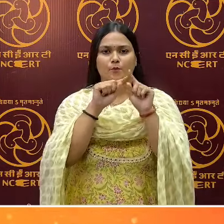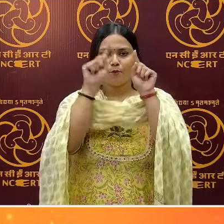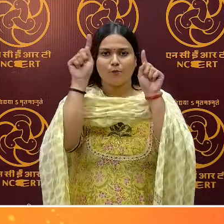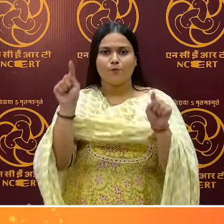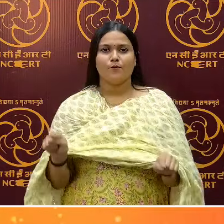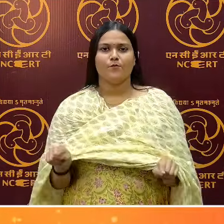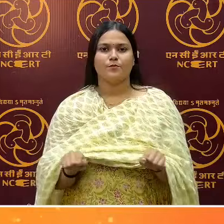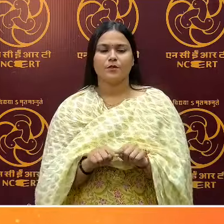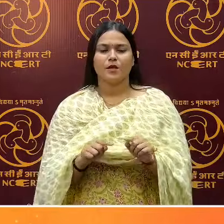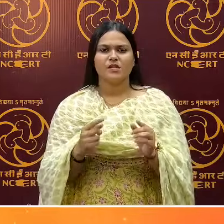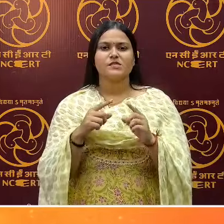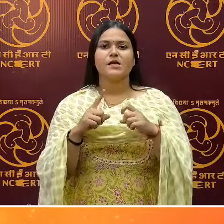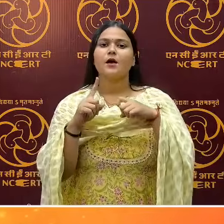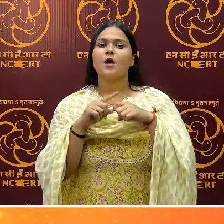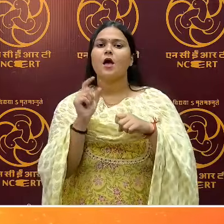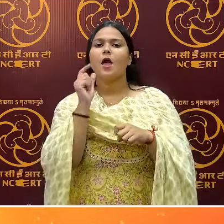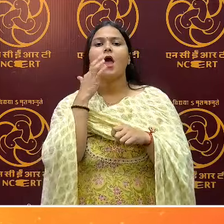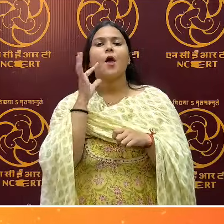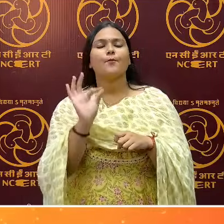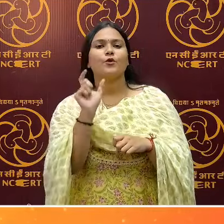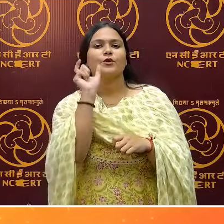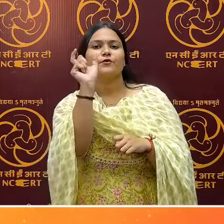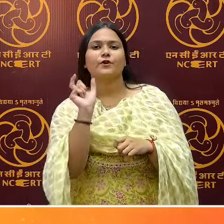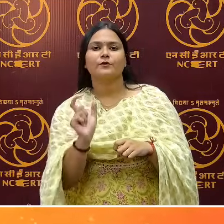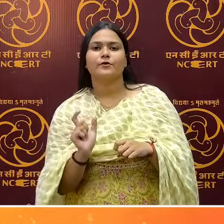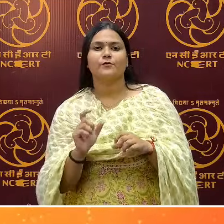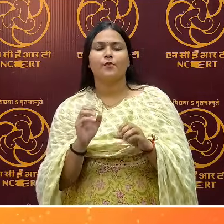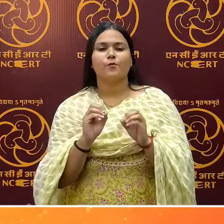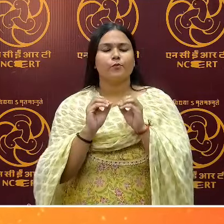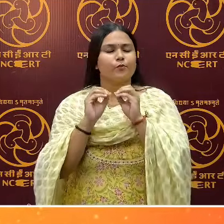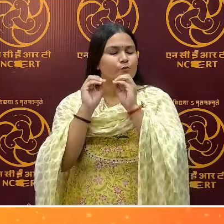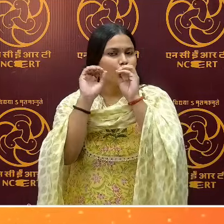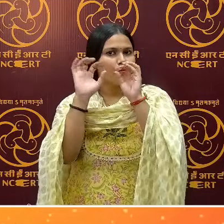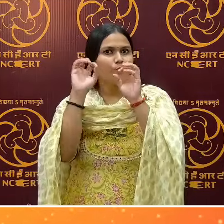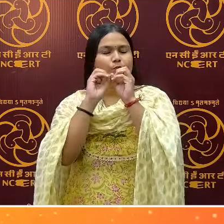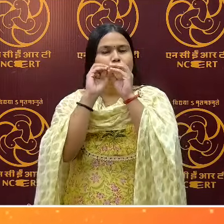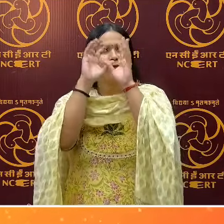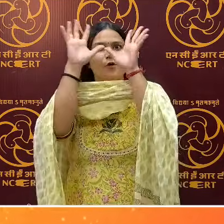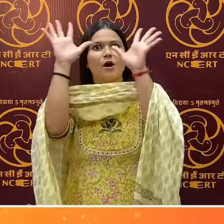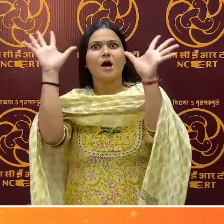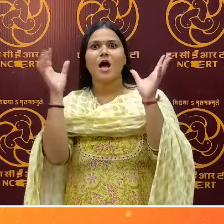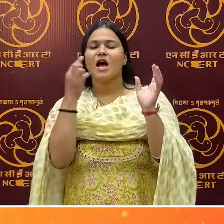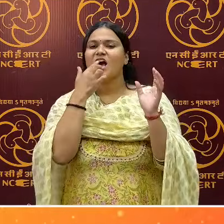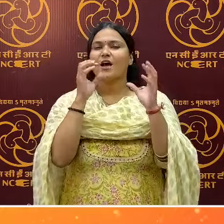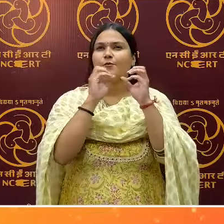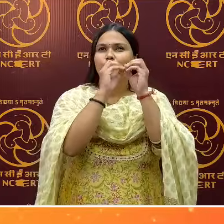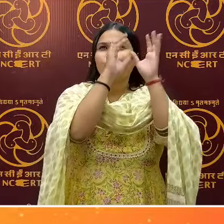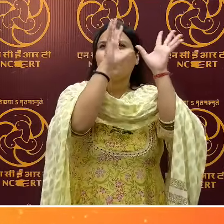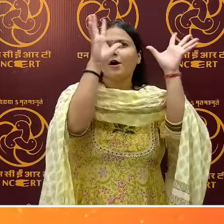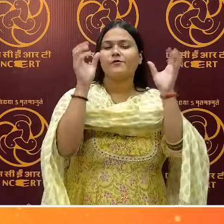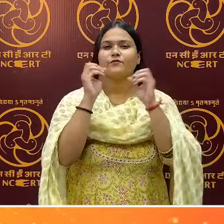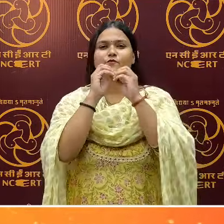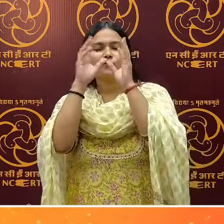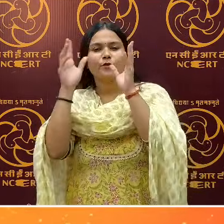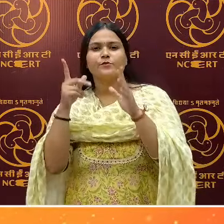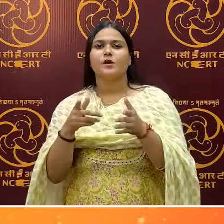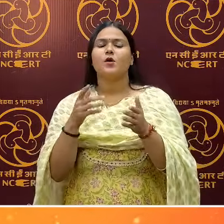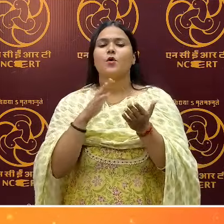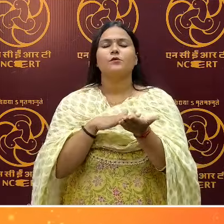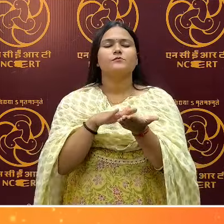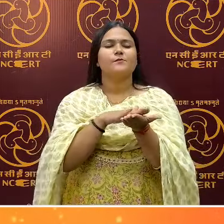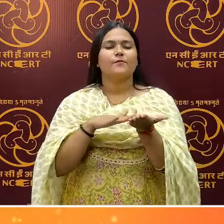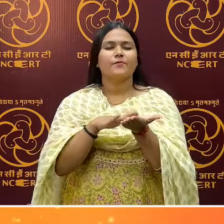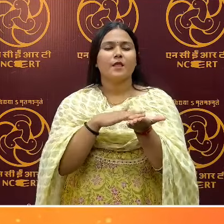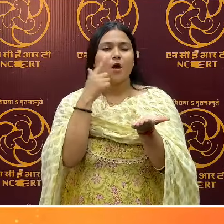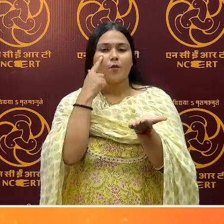of the chapter. We can do it in the form of clouds and we can also do it through the braille. Okay. Why have you used